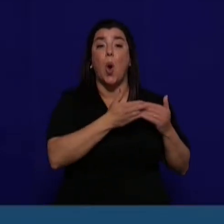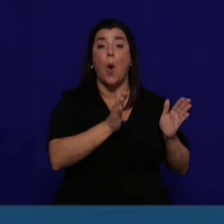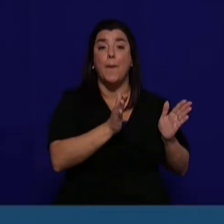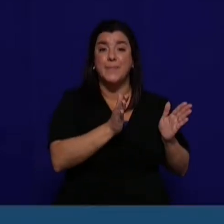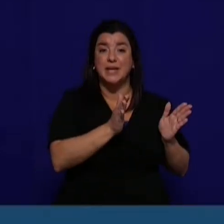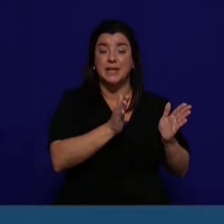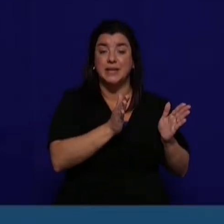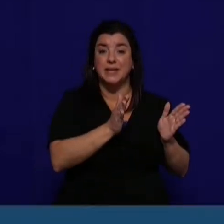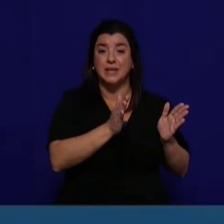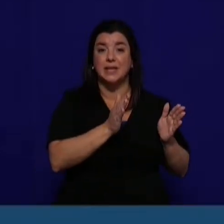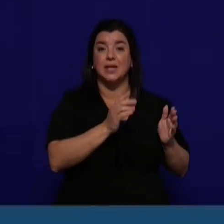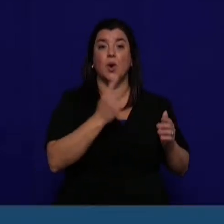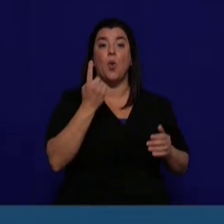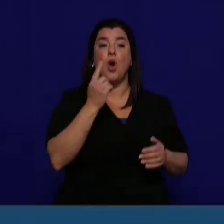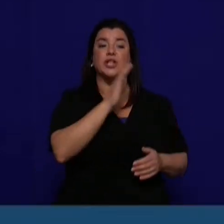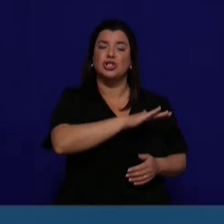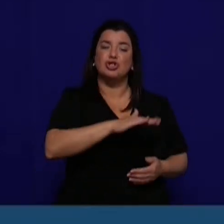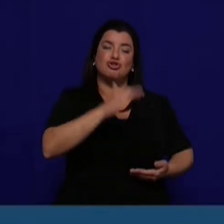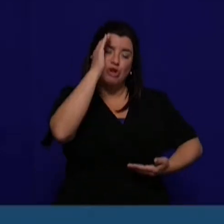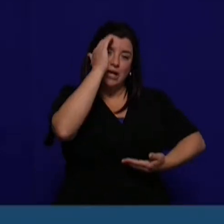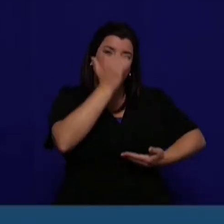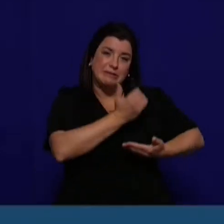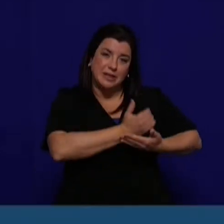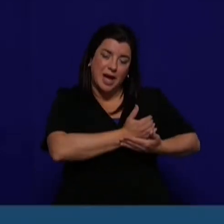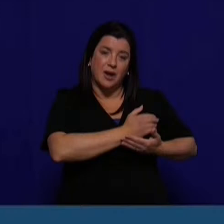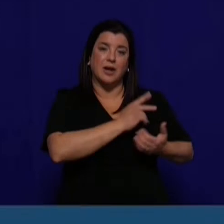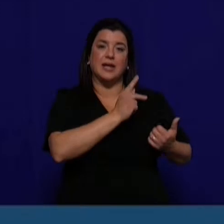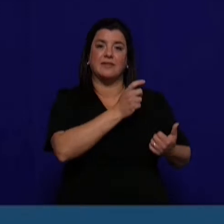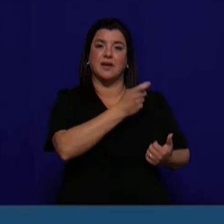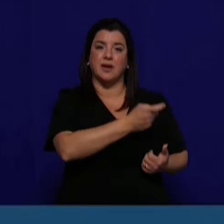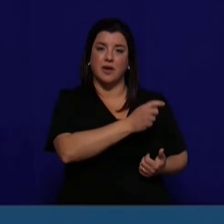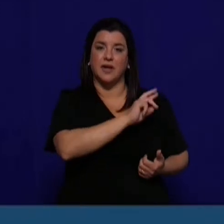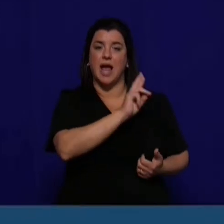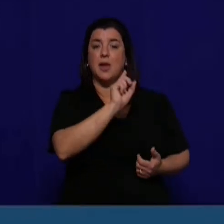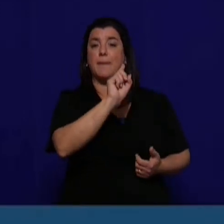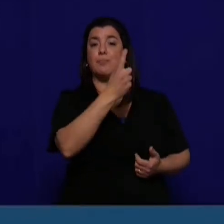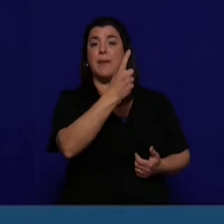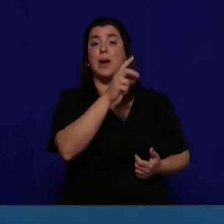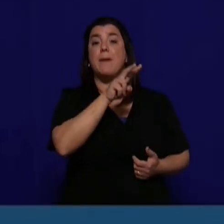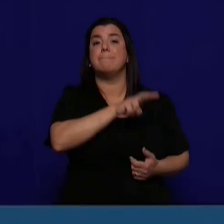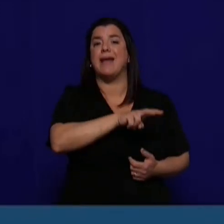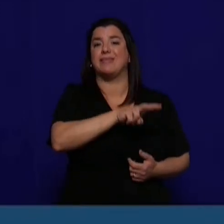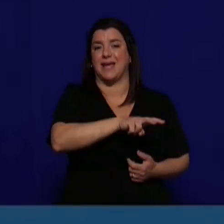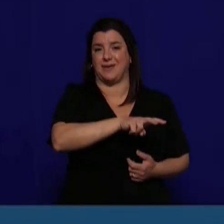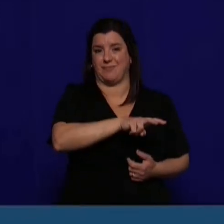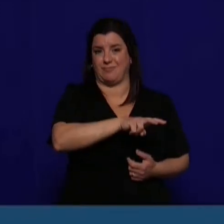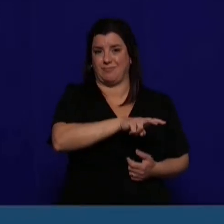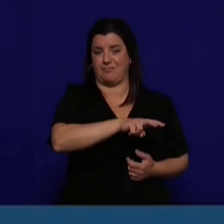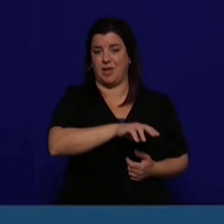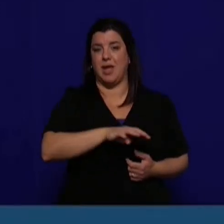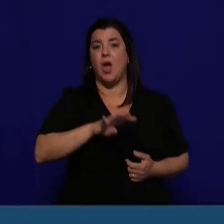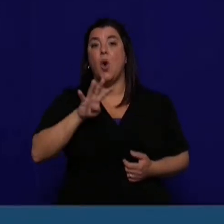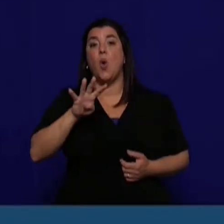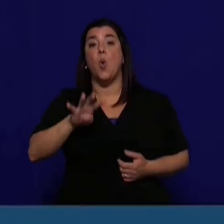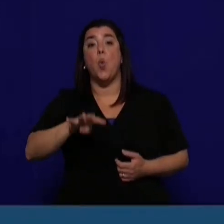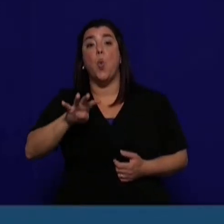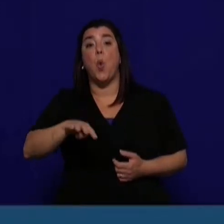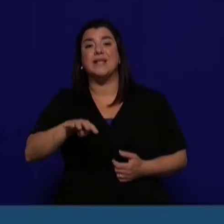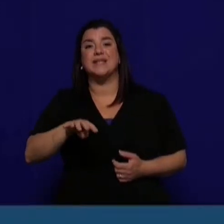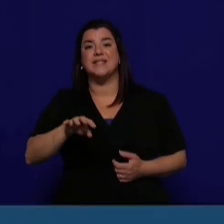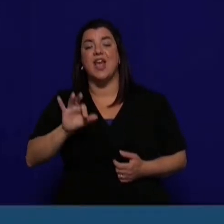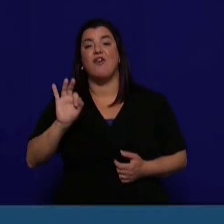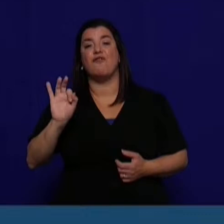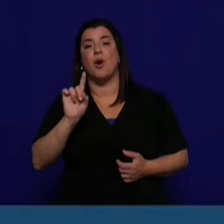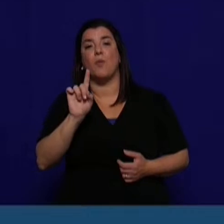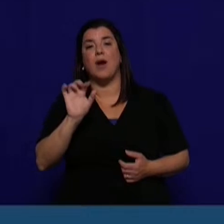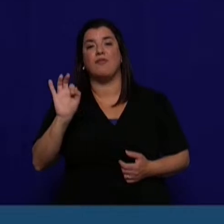have childcare centres and kindergarten and primary schools opening on Monday. Middle schools open on Wednesday, and